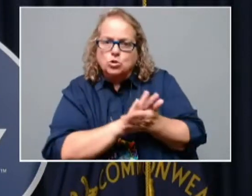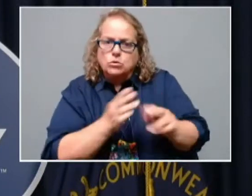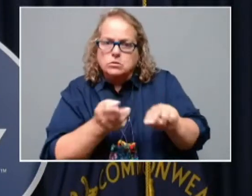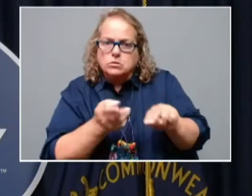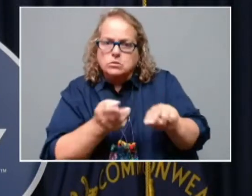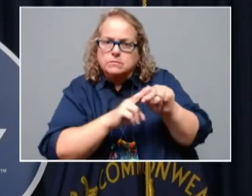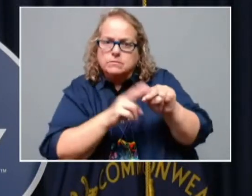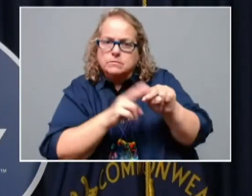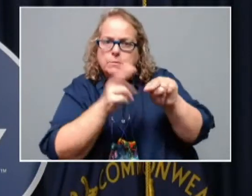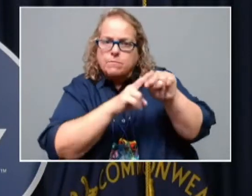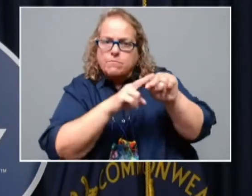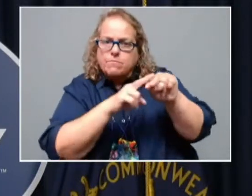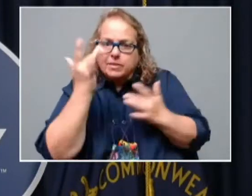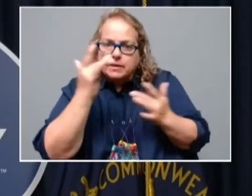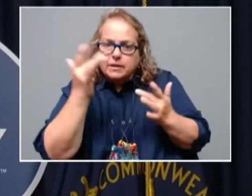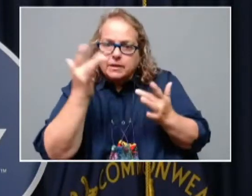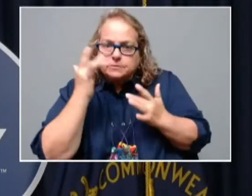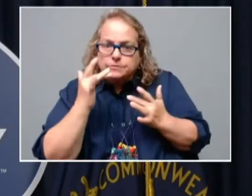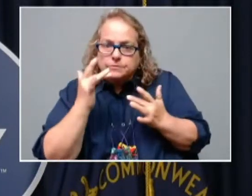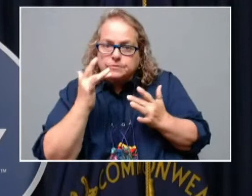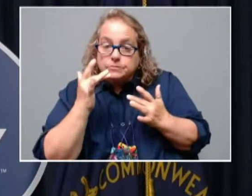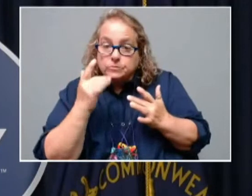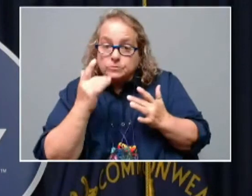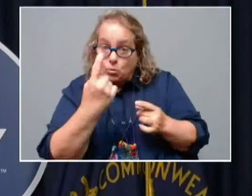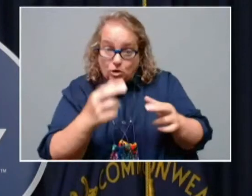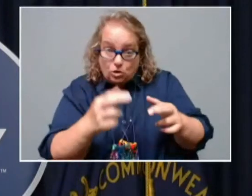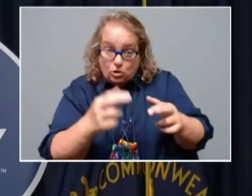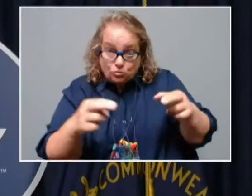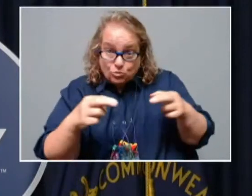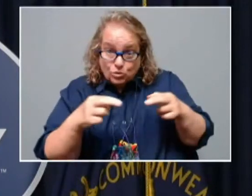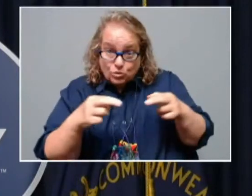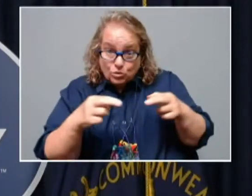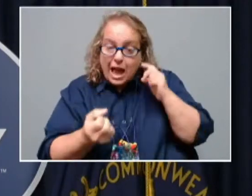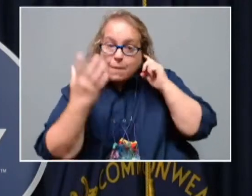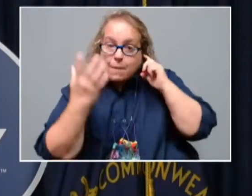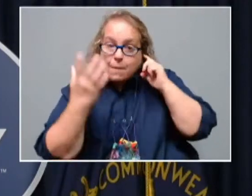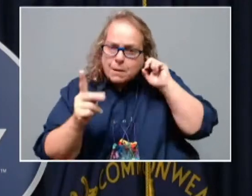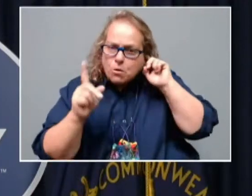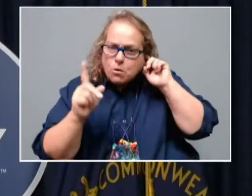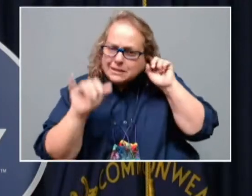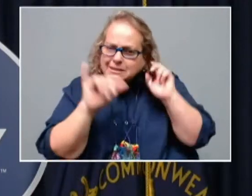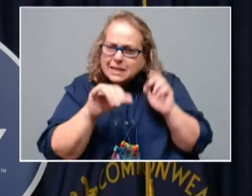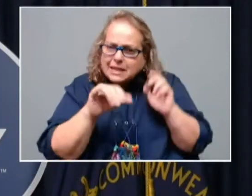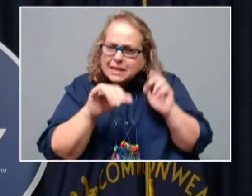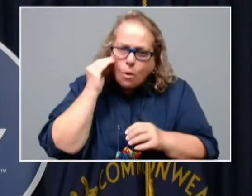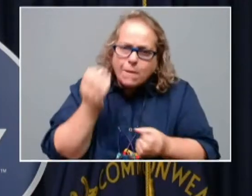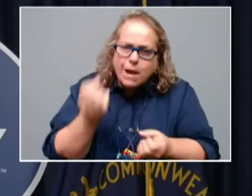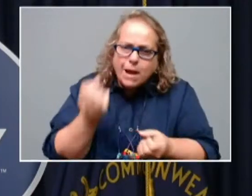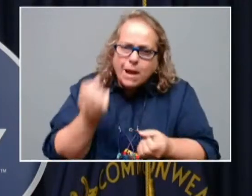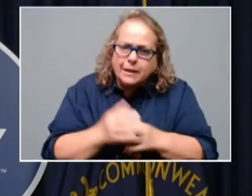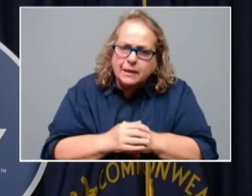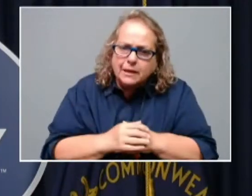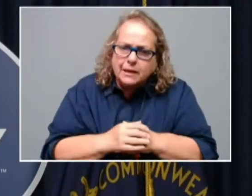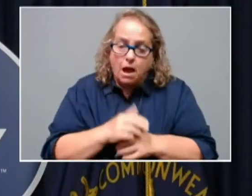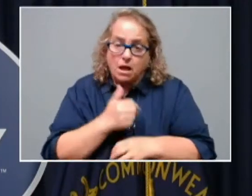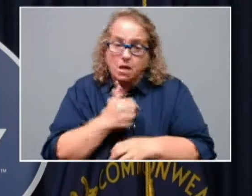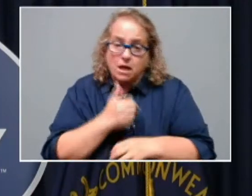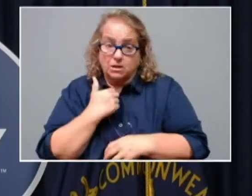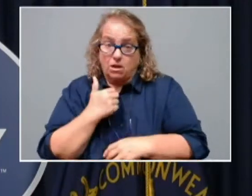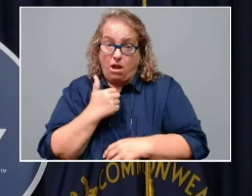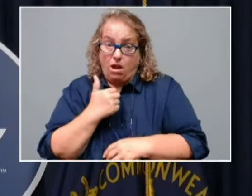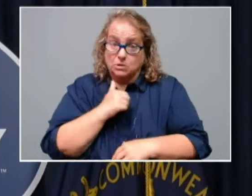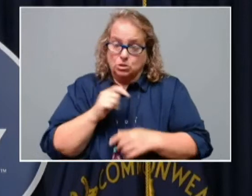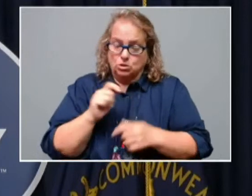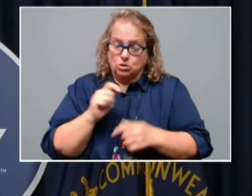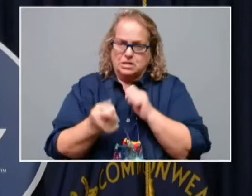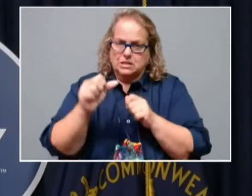think about one region, what that means, how many people might have to stay home. Hospitals are converting space into ICU